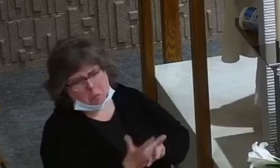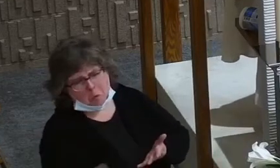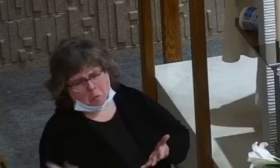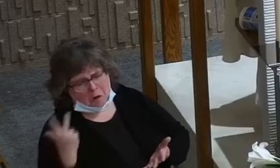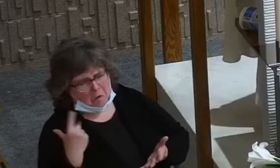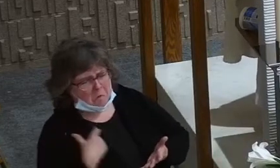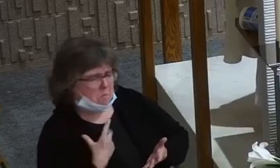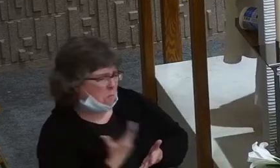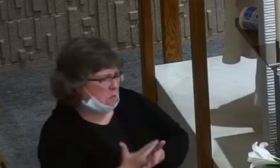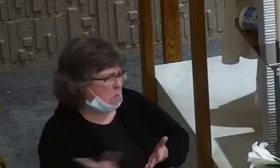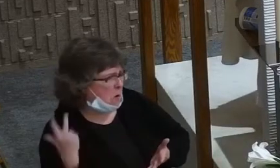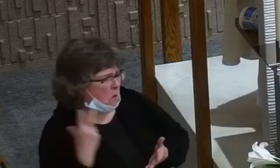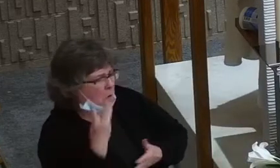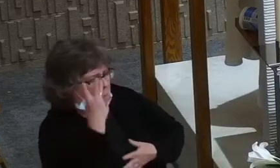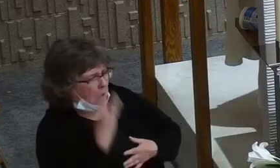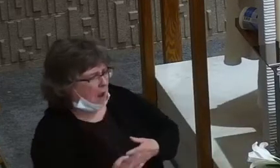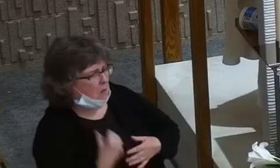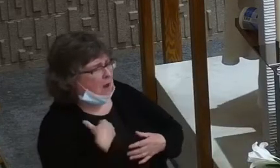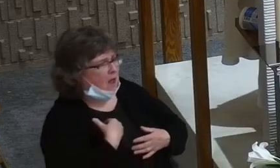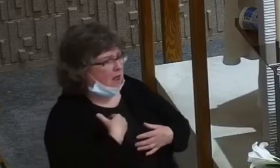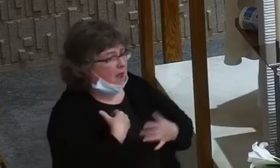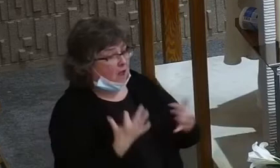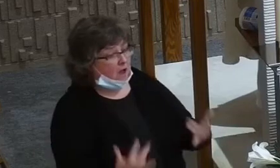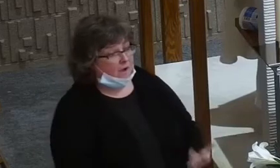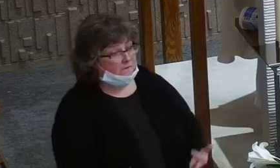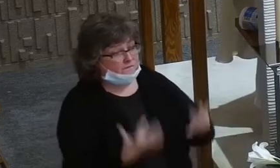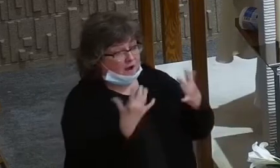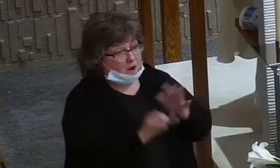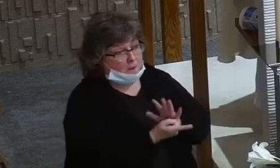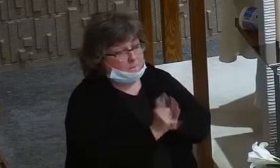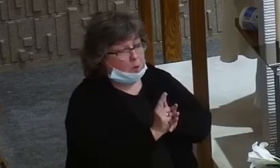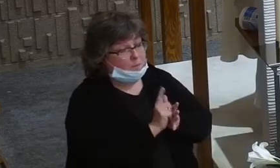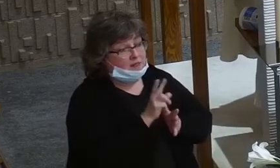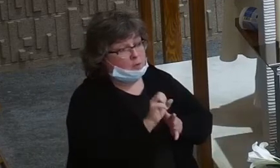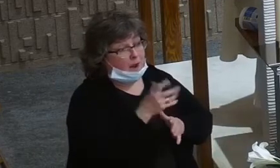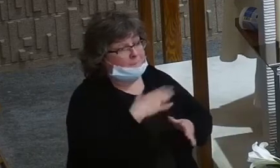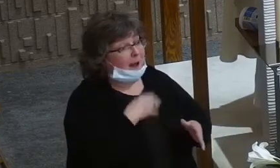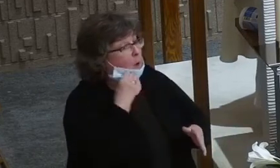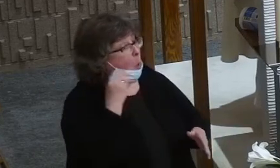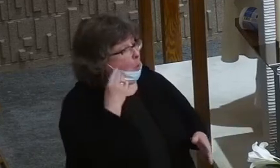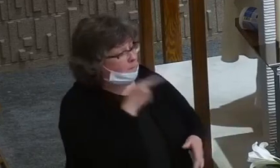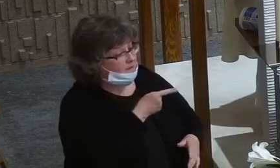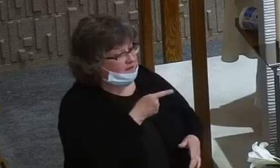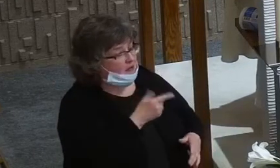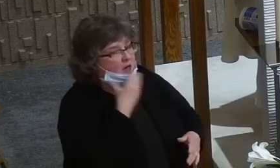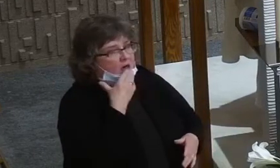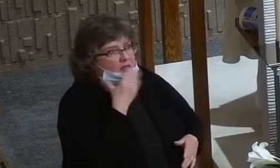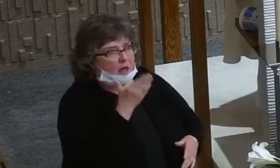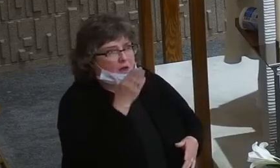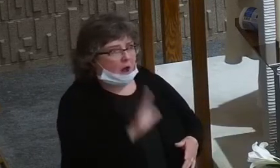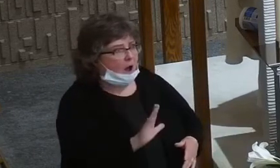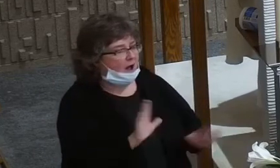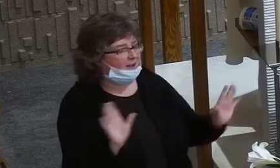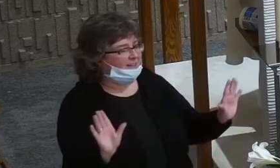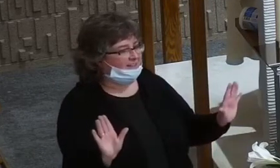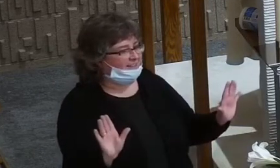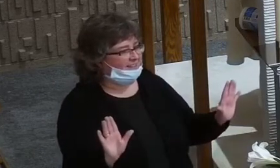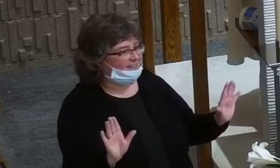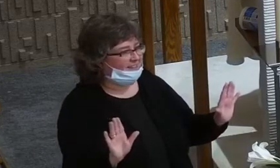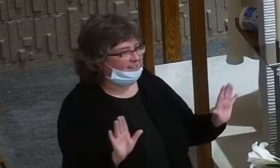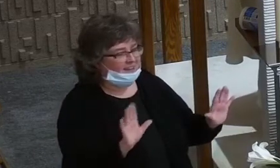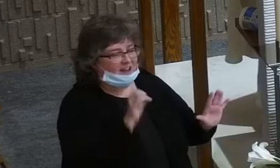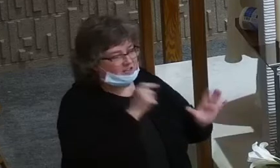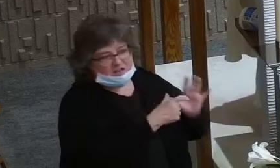now that I count, we had a fiery moment at the rectory. Thankfully, not, you know,